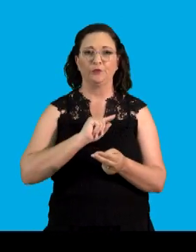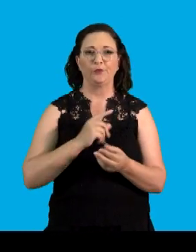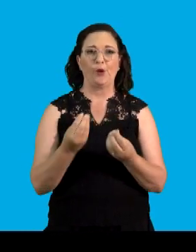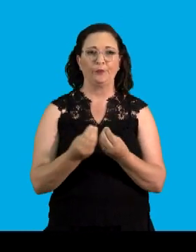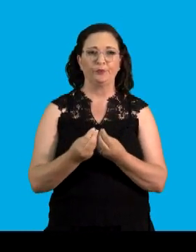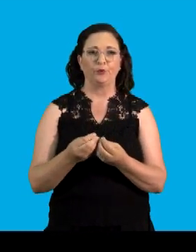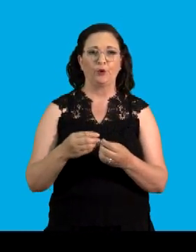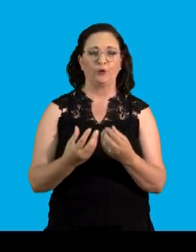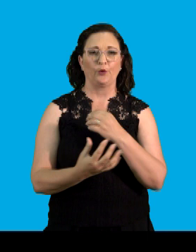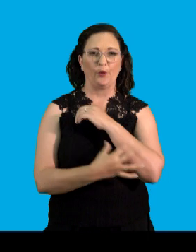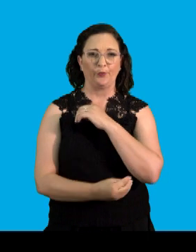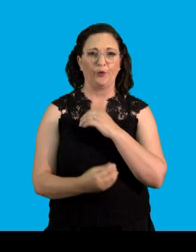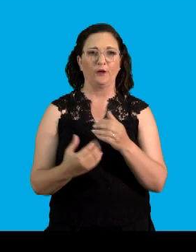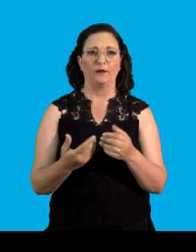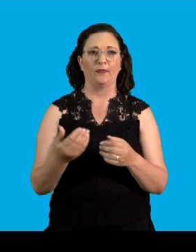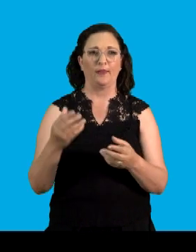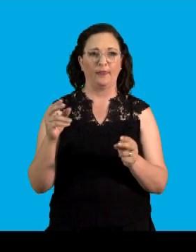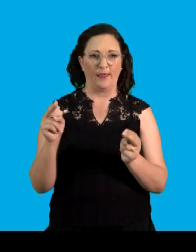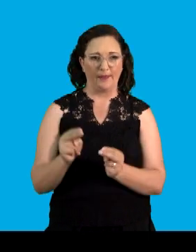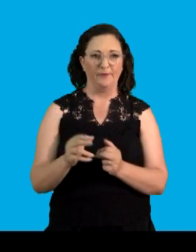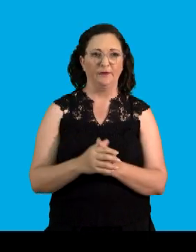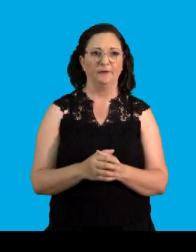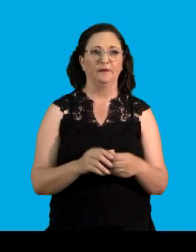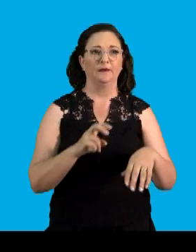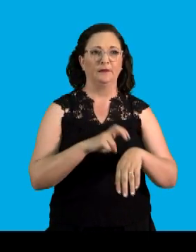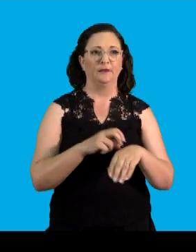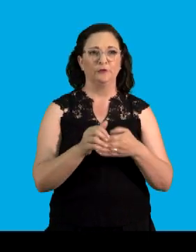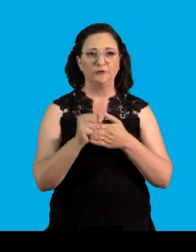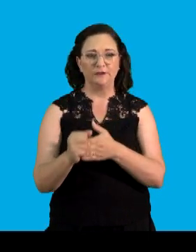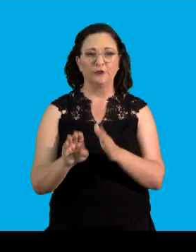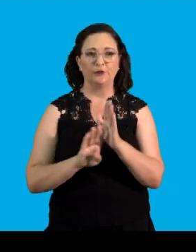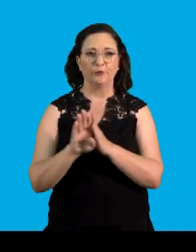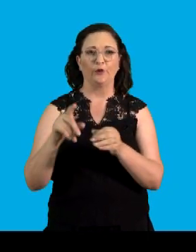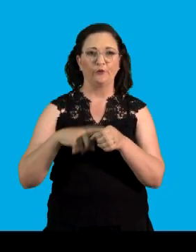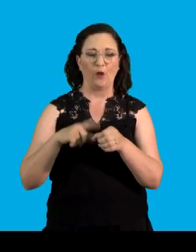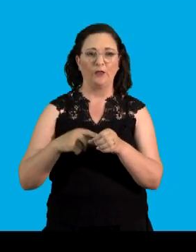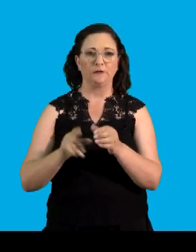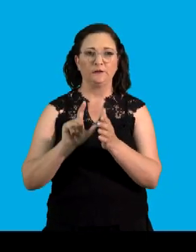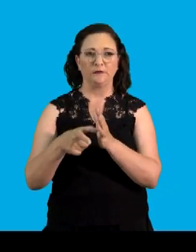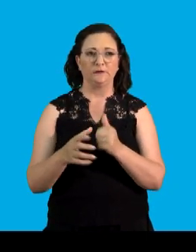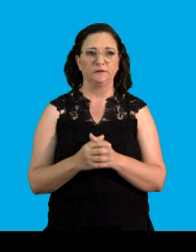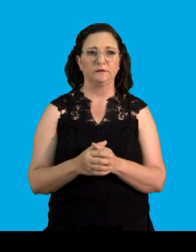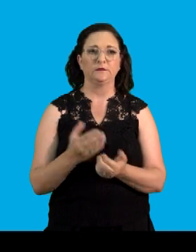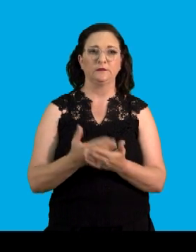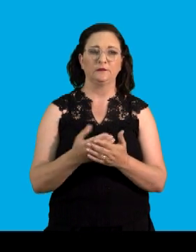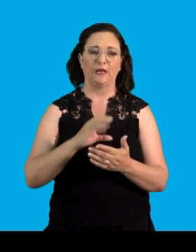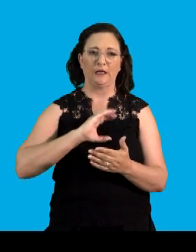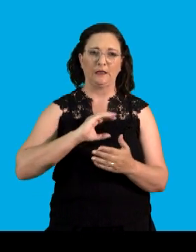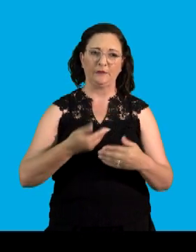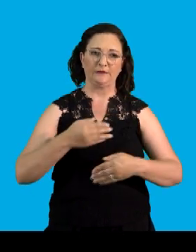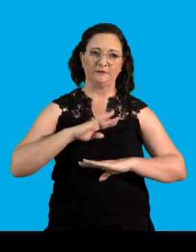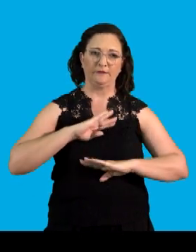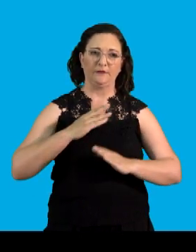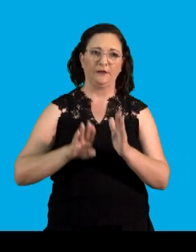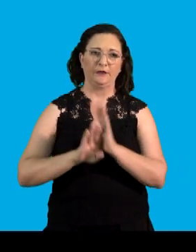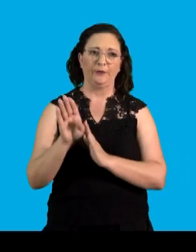poor product. It leads to improved quality in design, increased customer satisfaction,